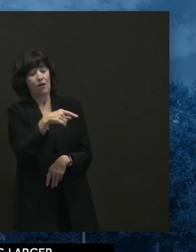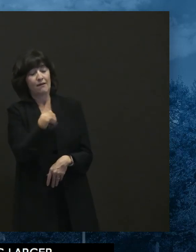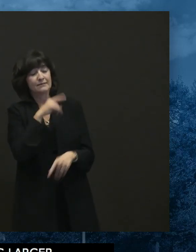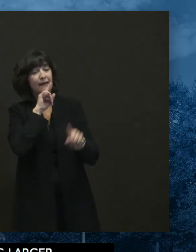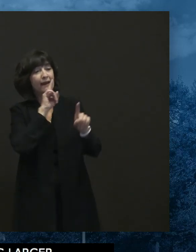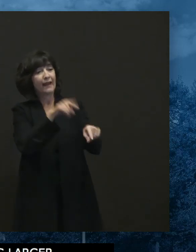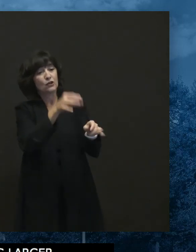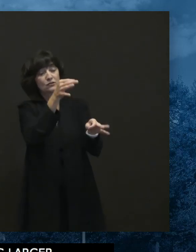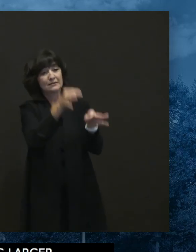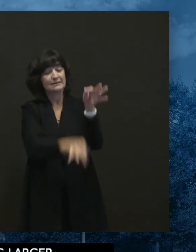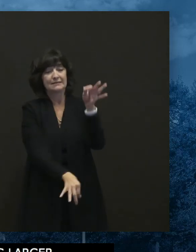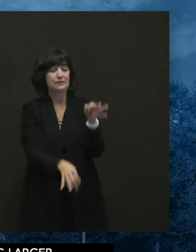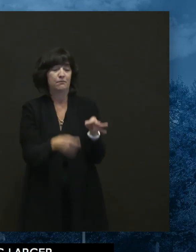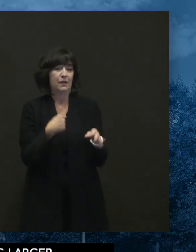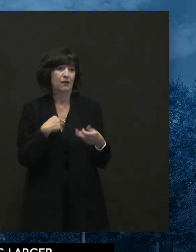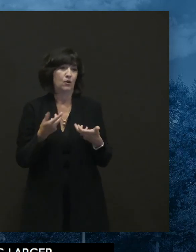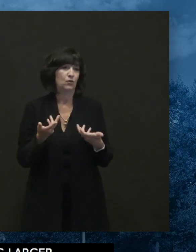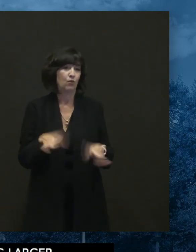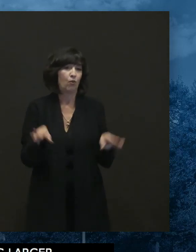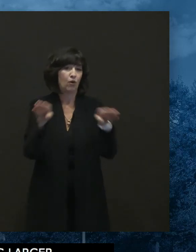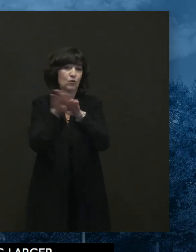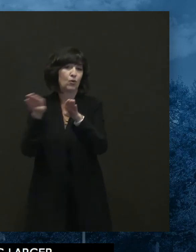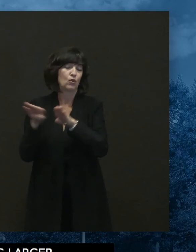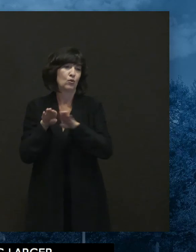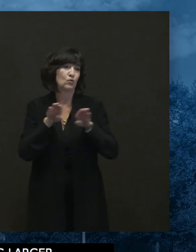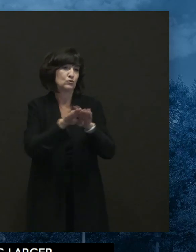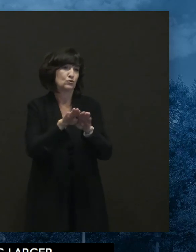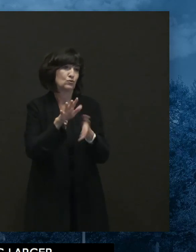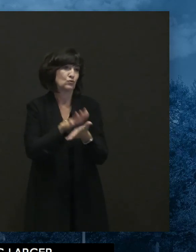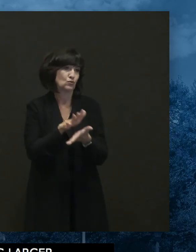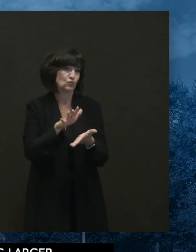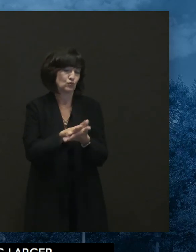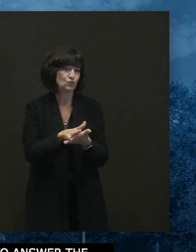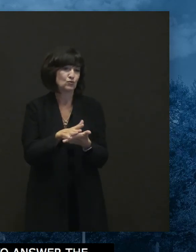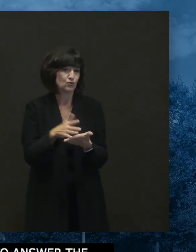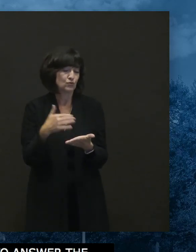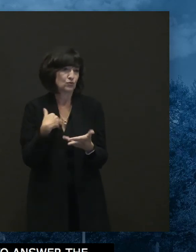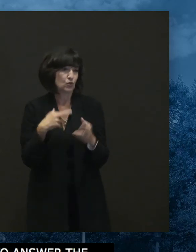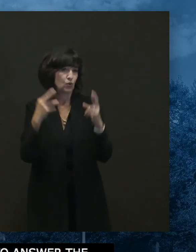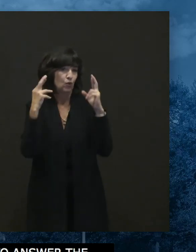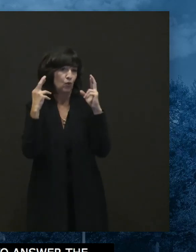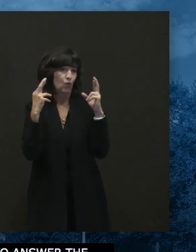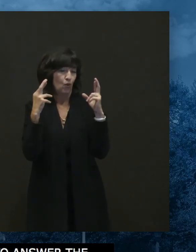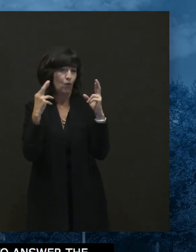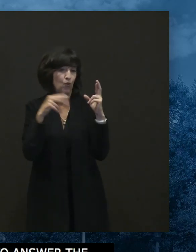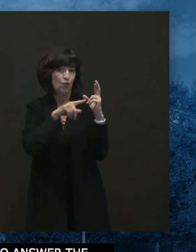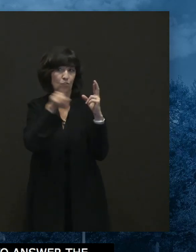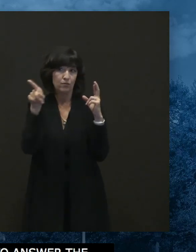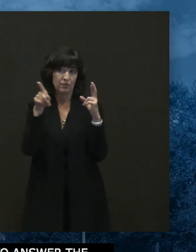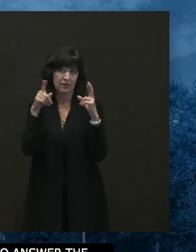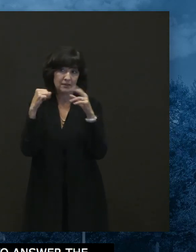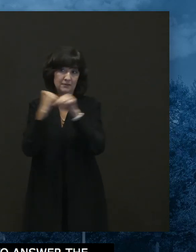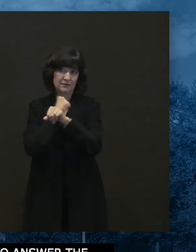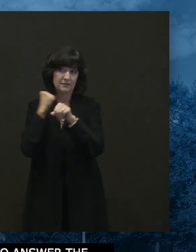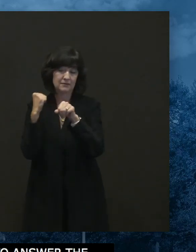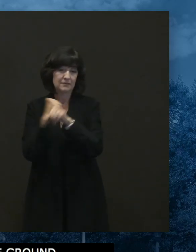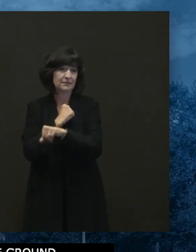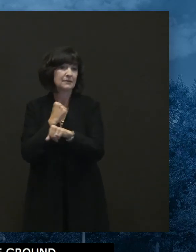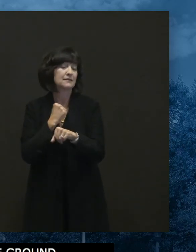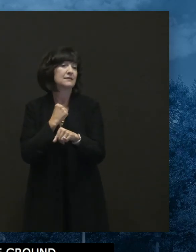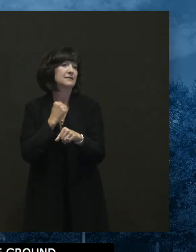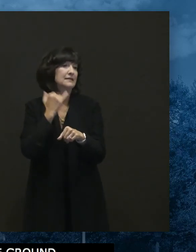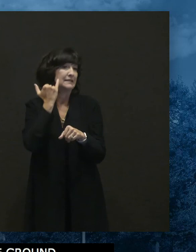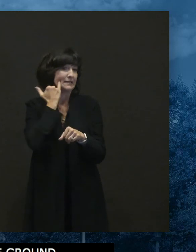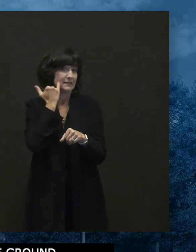if the data and the spread on the ground suggests that we rethink what we're doing, then we